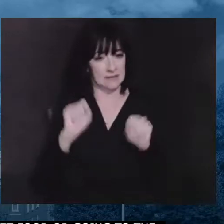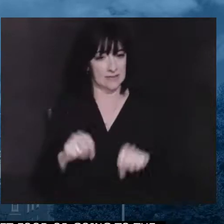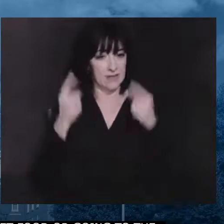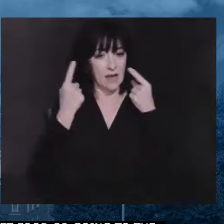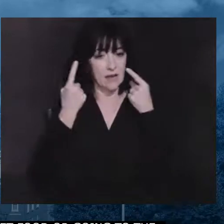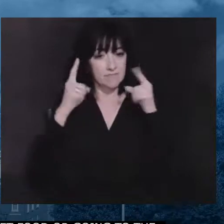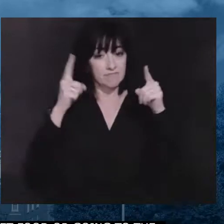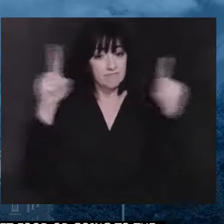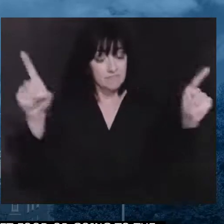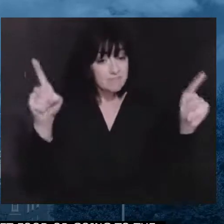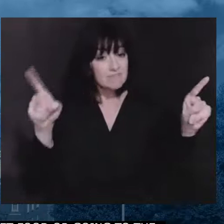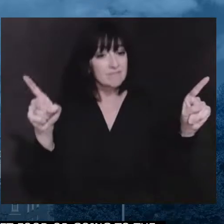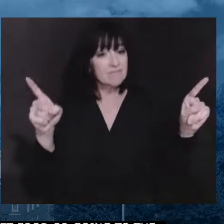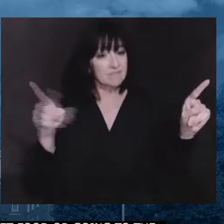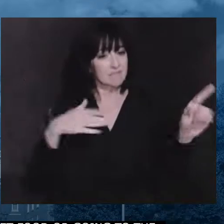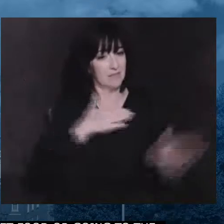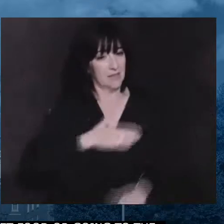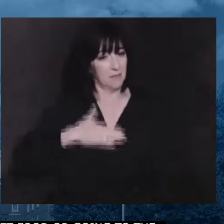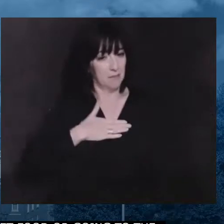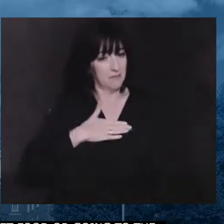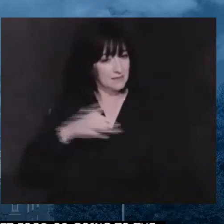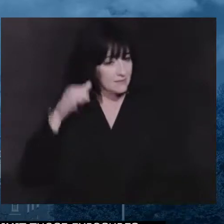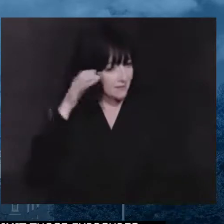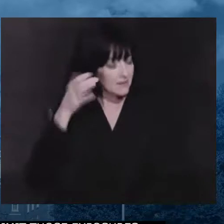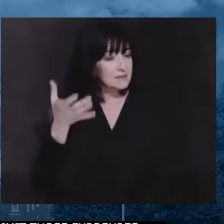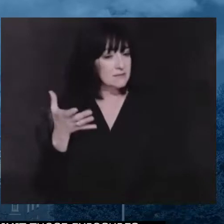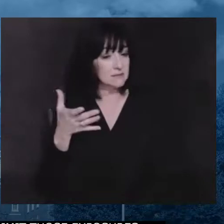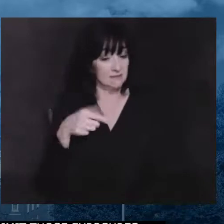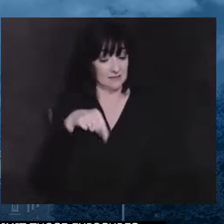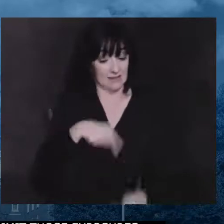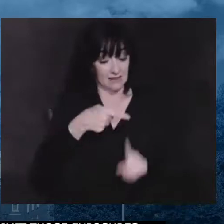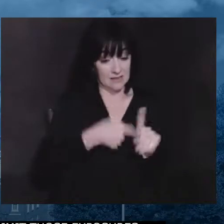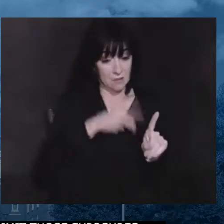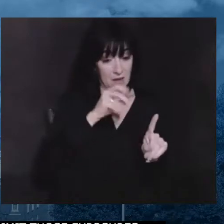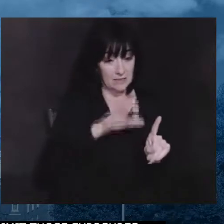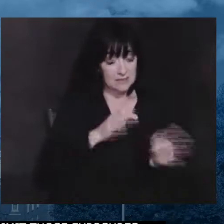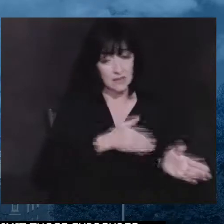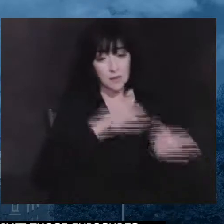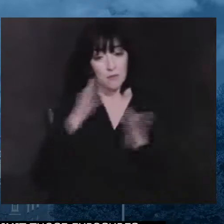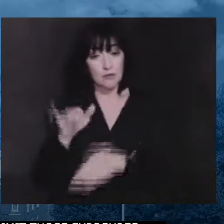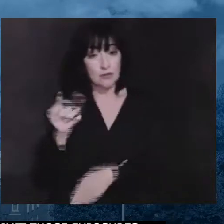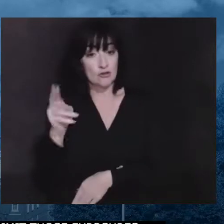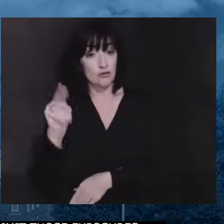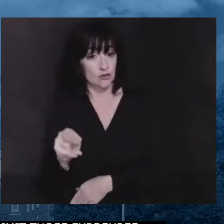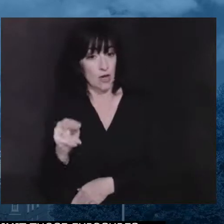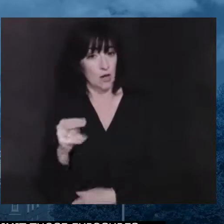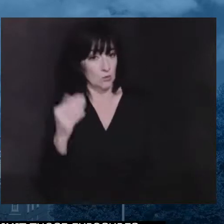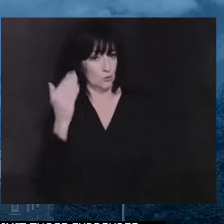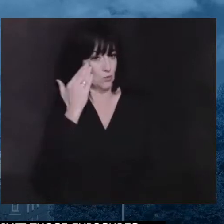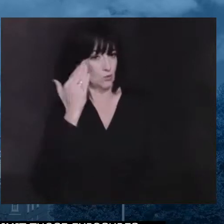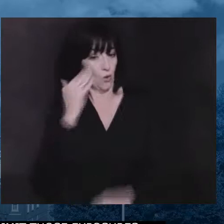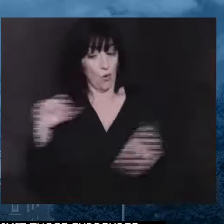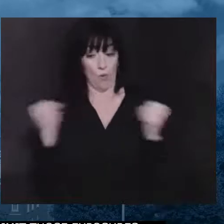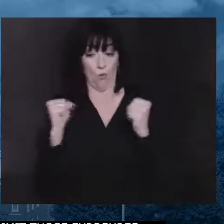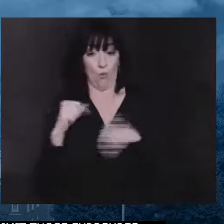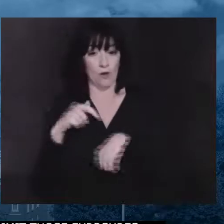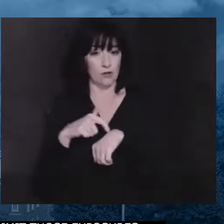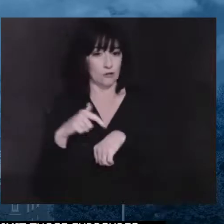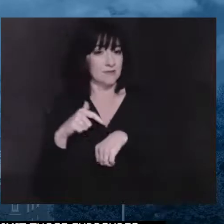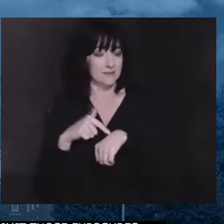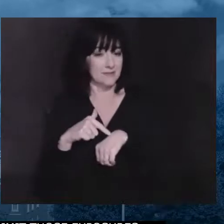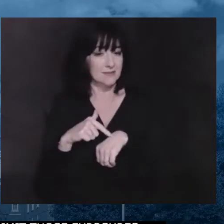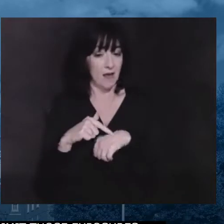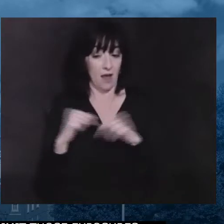protective measures this month and the month of December and into January, because we still know that the winter months are colder